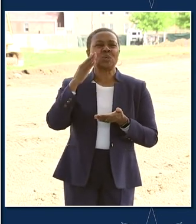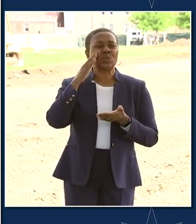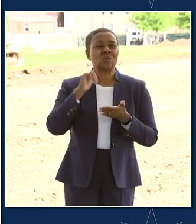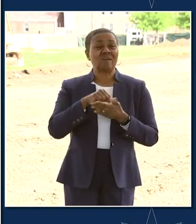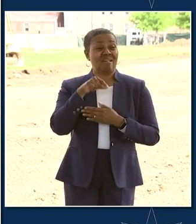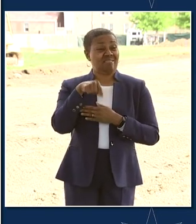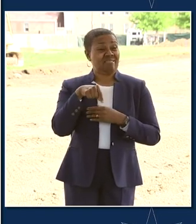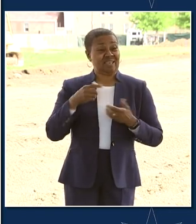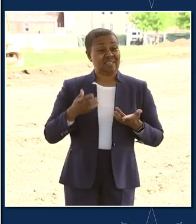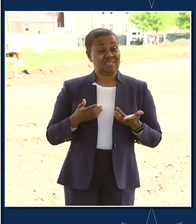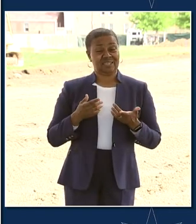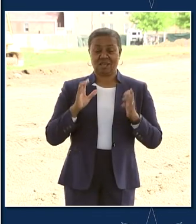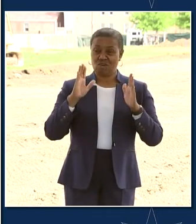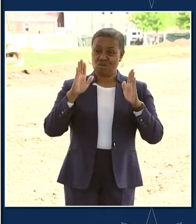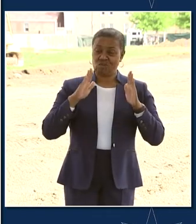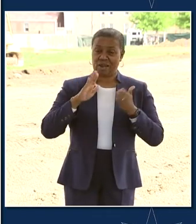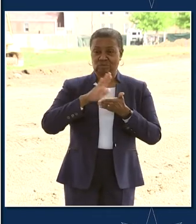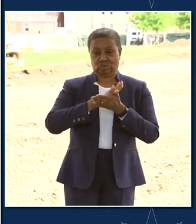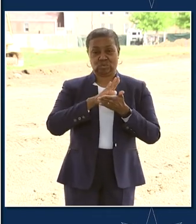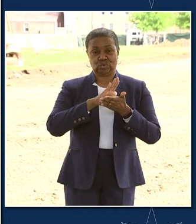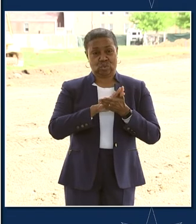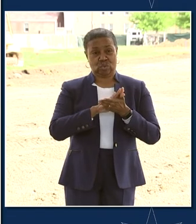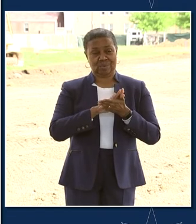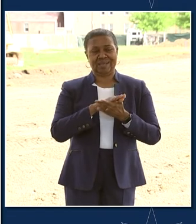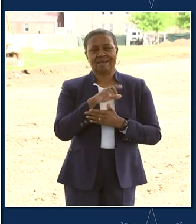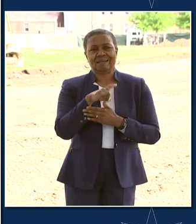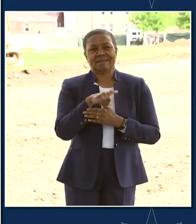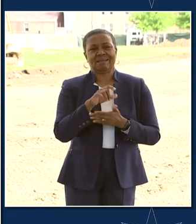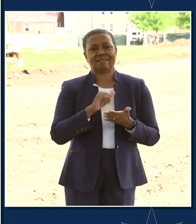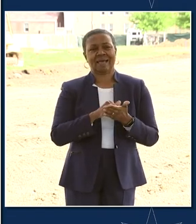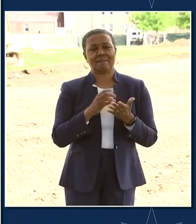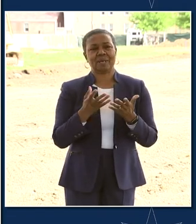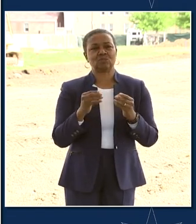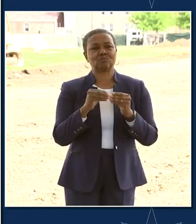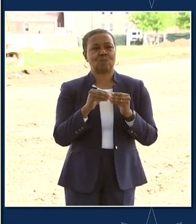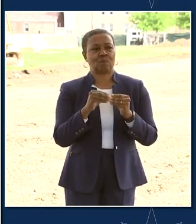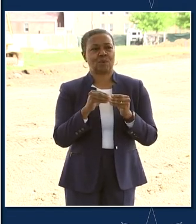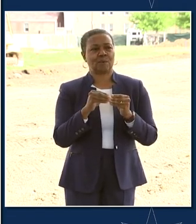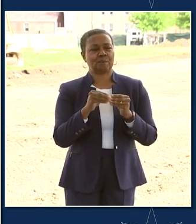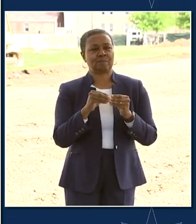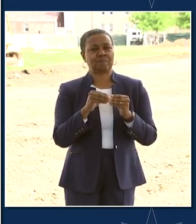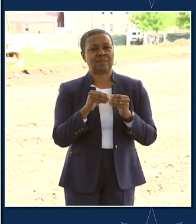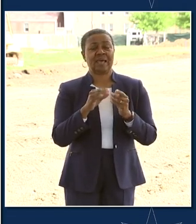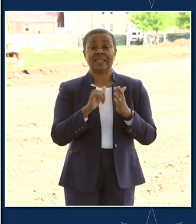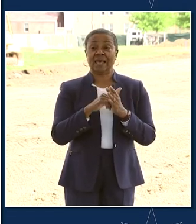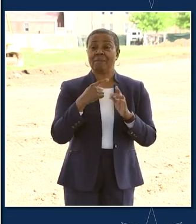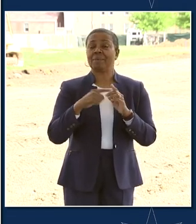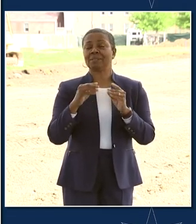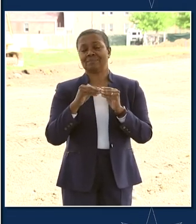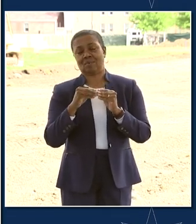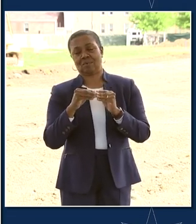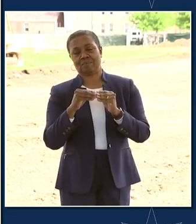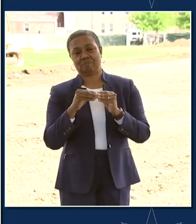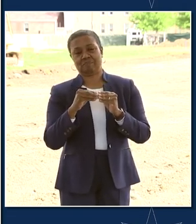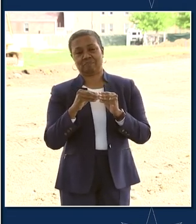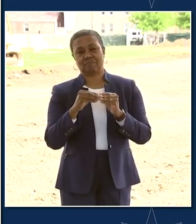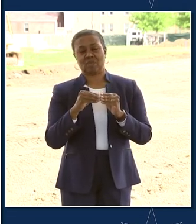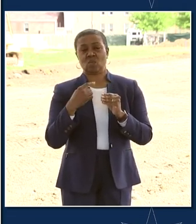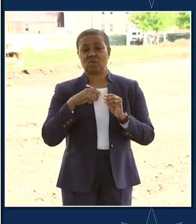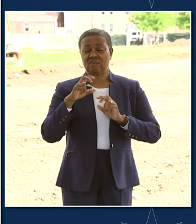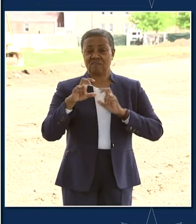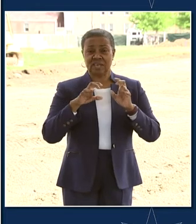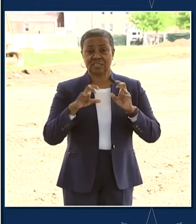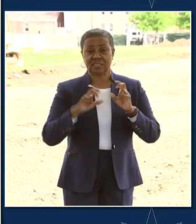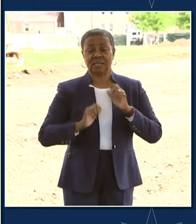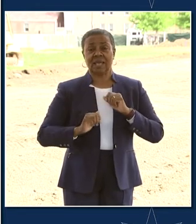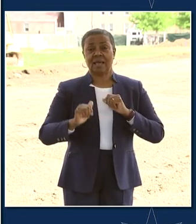this great school needed that much more, that and much more. We've invested in